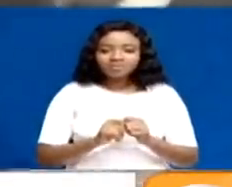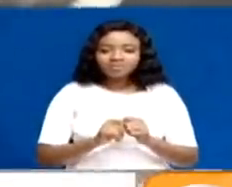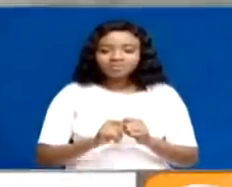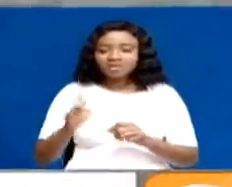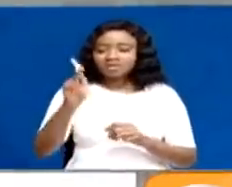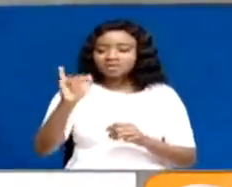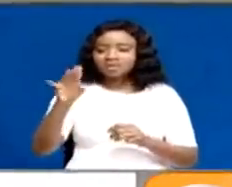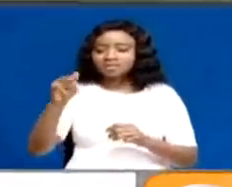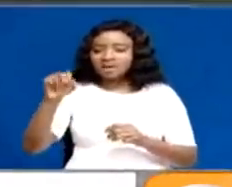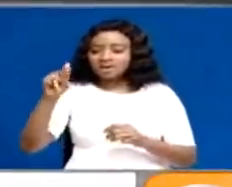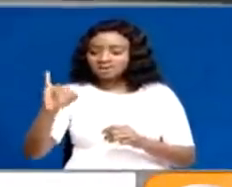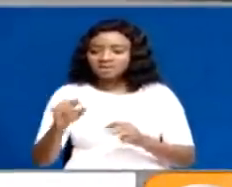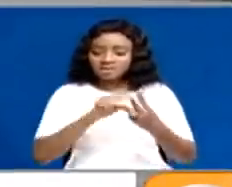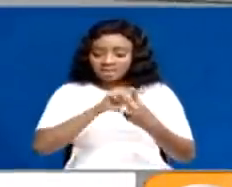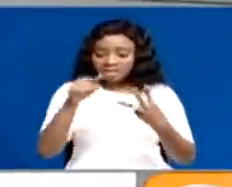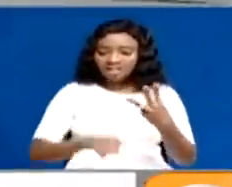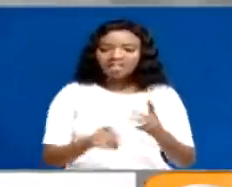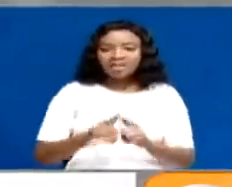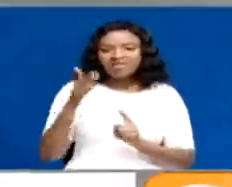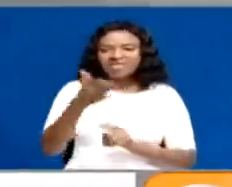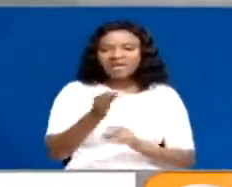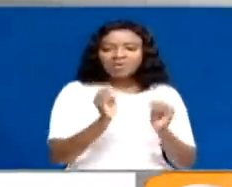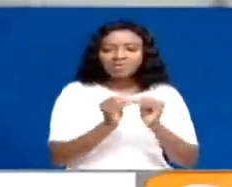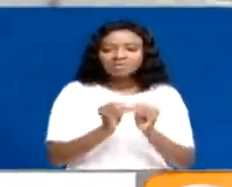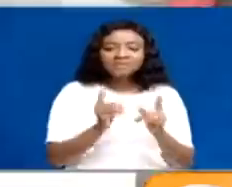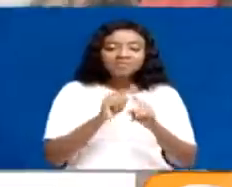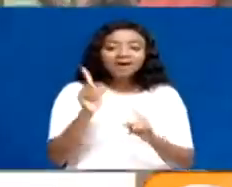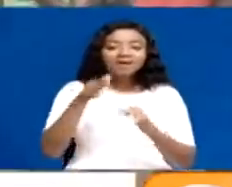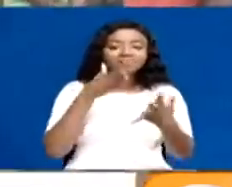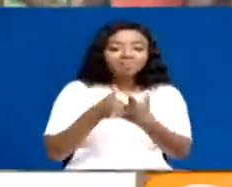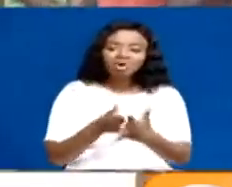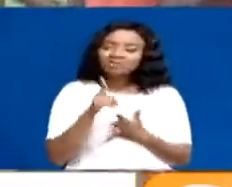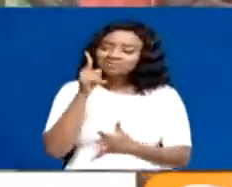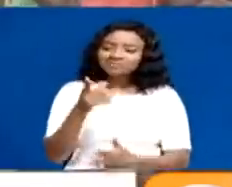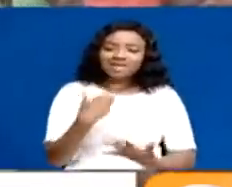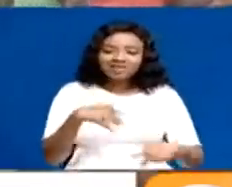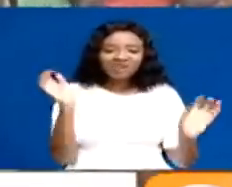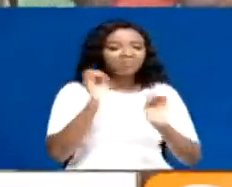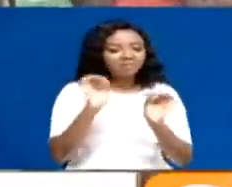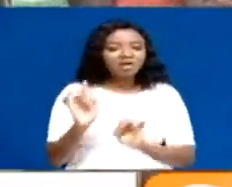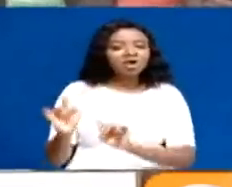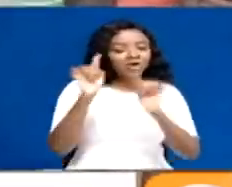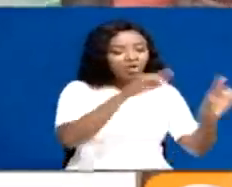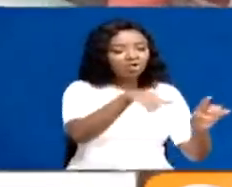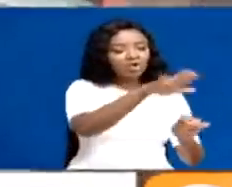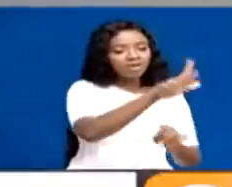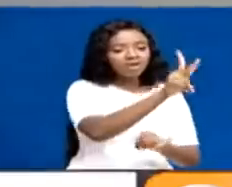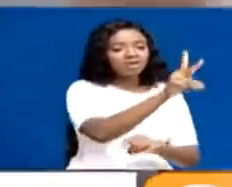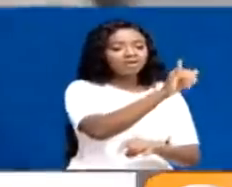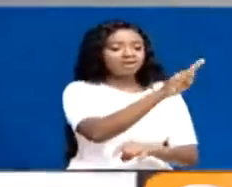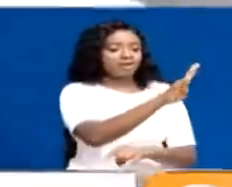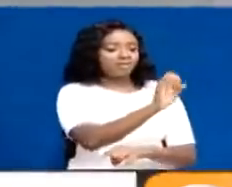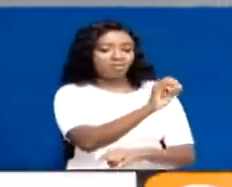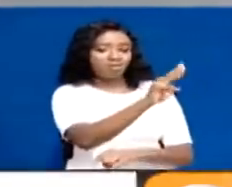Ila hilo halikuwazuia kuendelea, japo walijaribu kukutana tena katika mkahawa mmoja huko Kibomet.